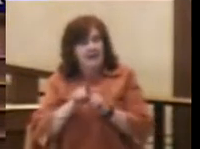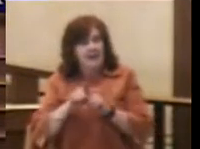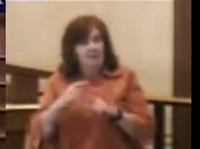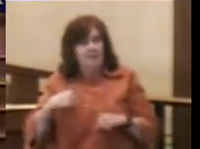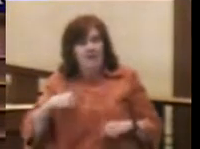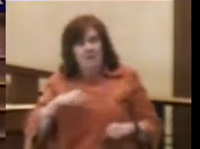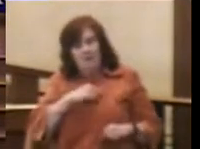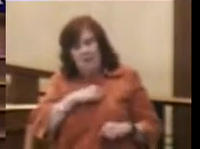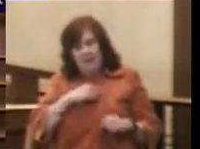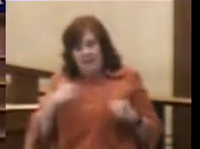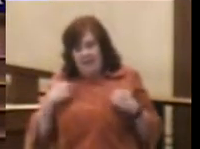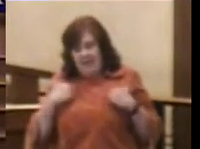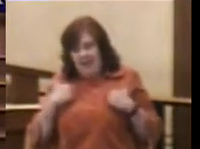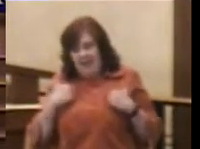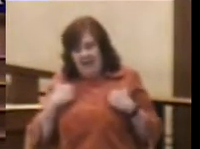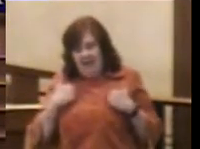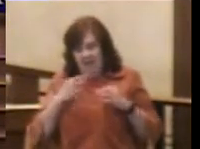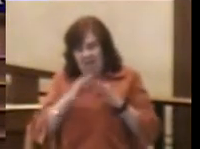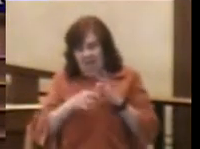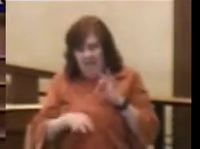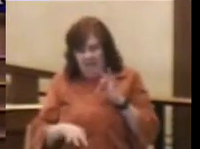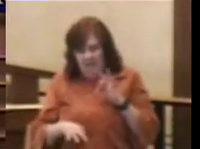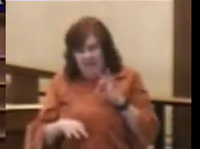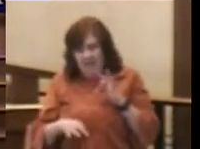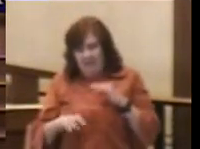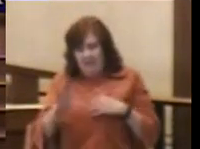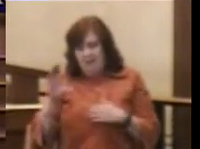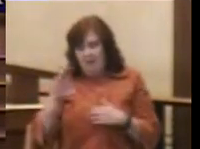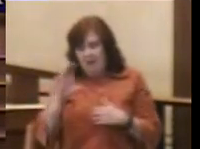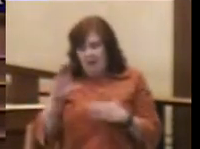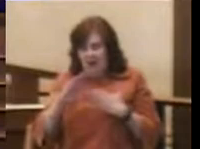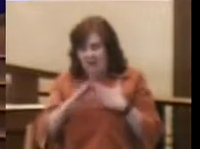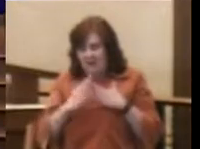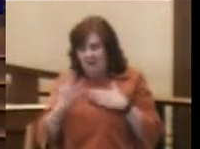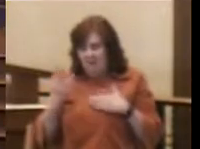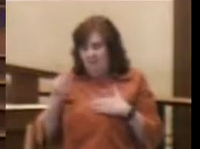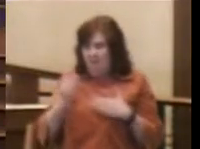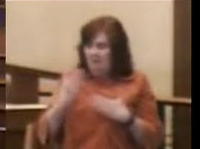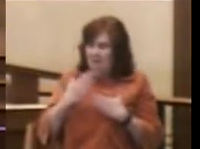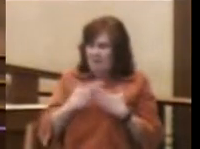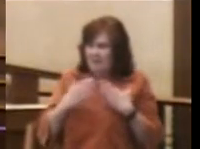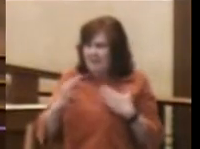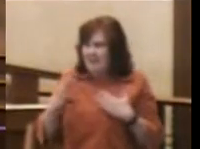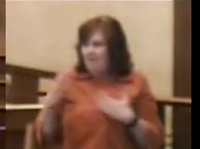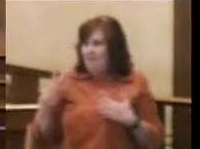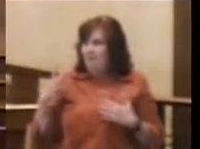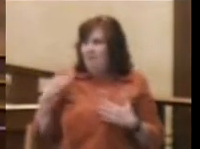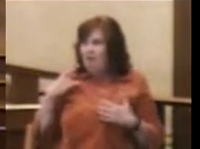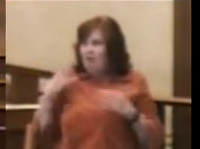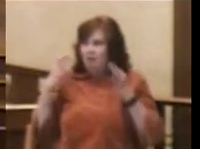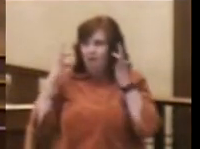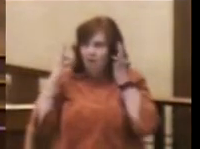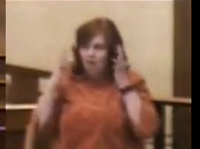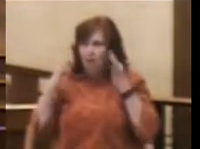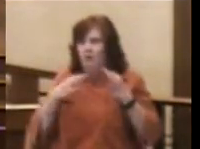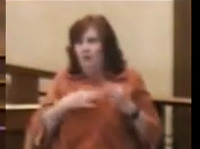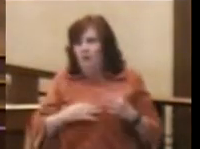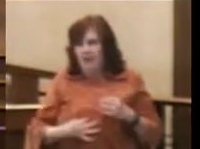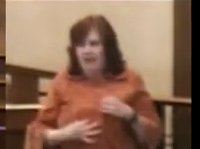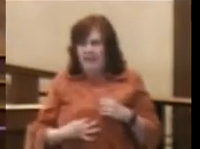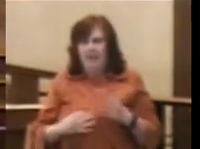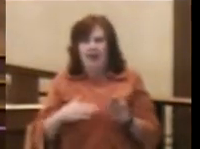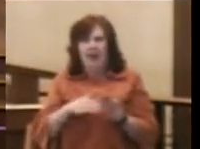have trivialized the cross into a beautiful little piece of jewelry, we have